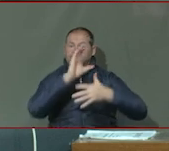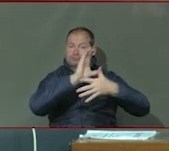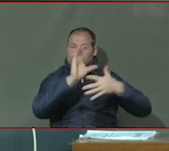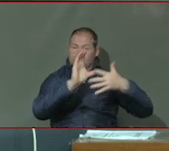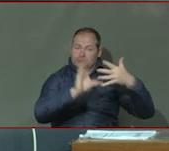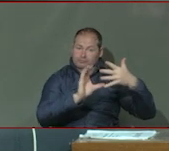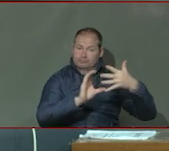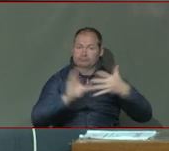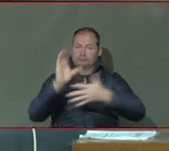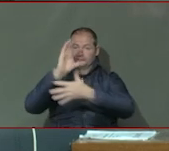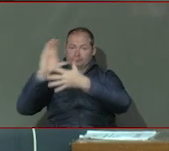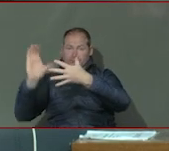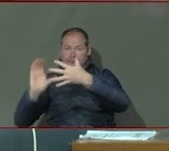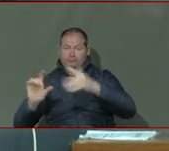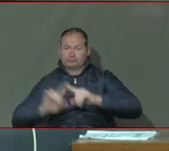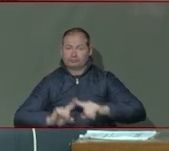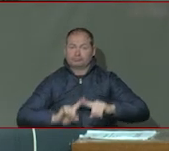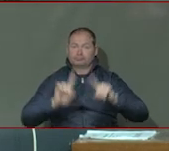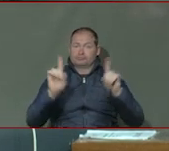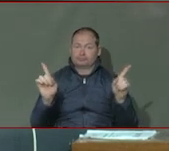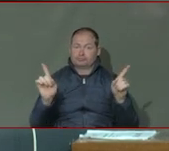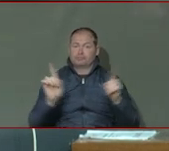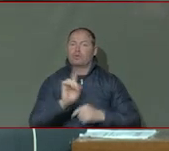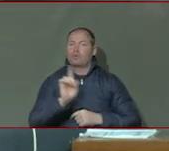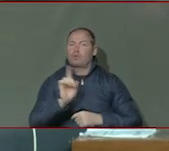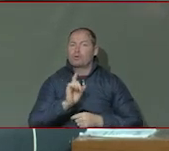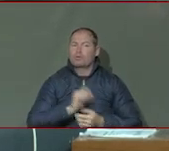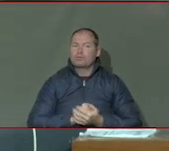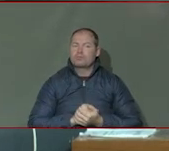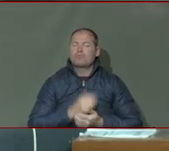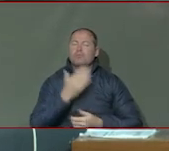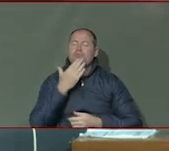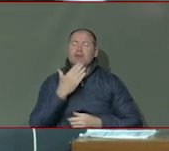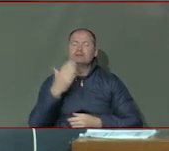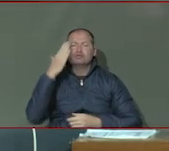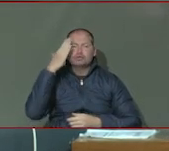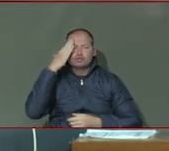a rhombus different from a parallelogram? Please know that.